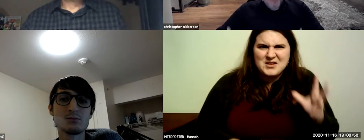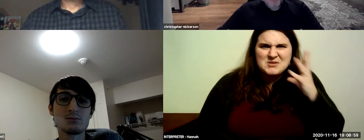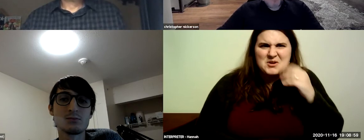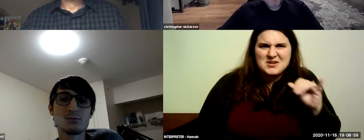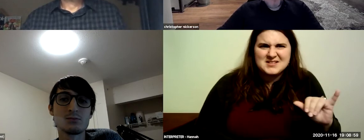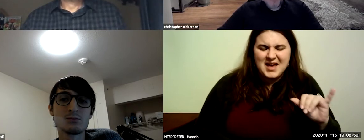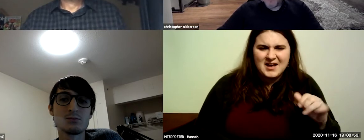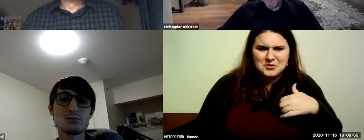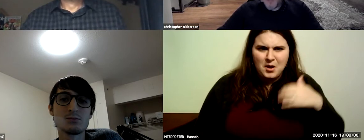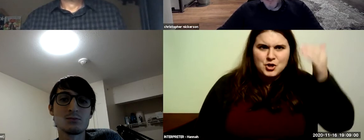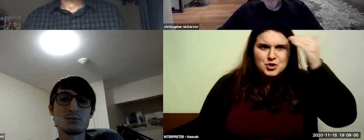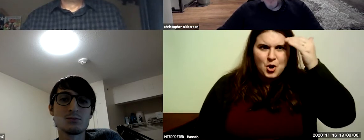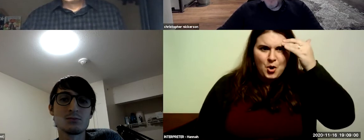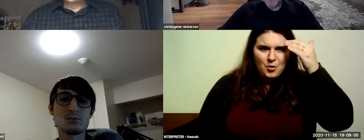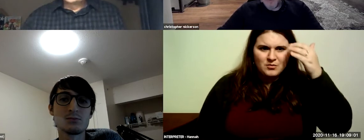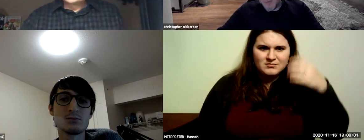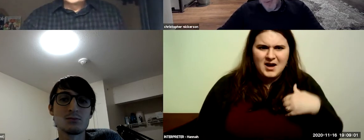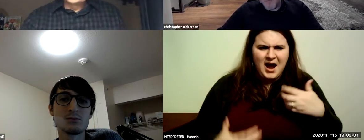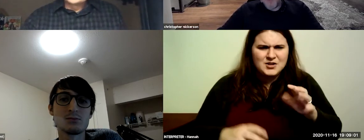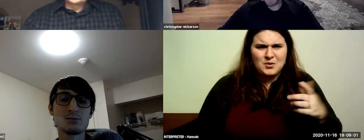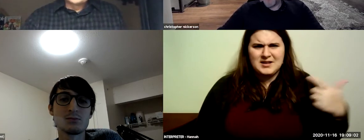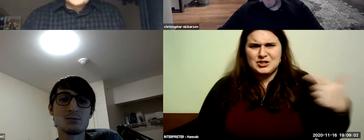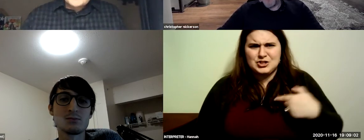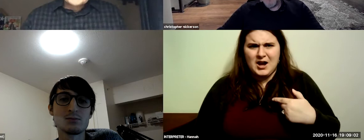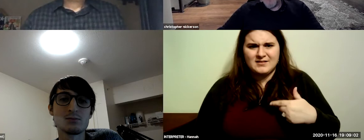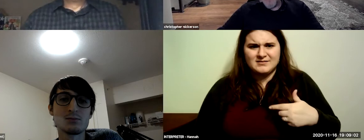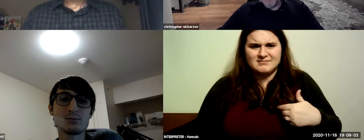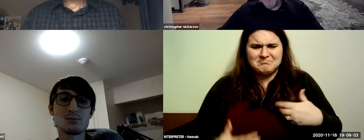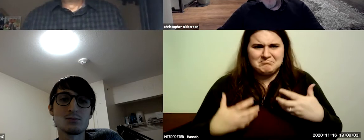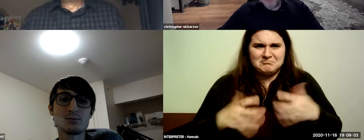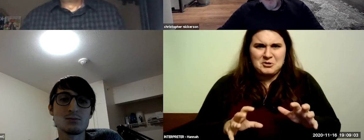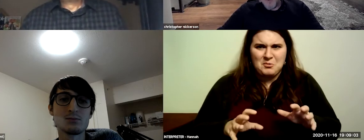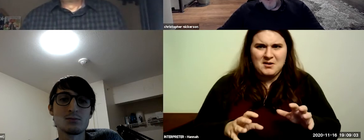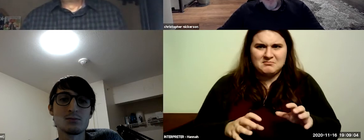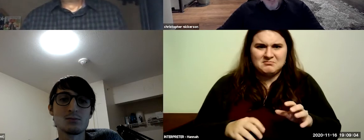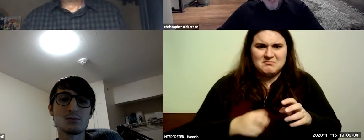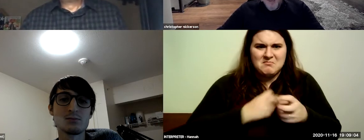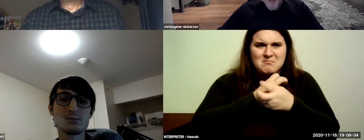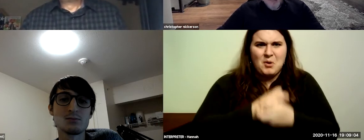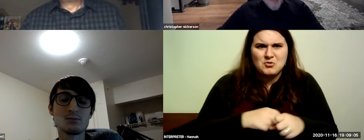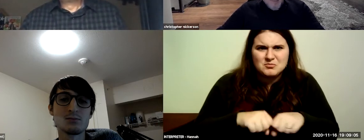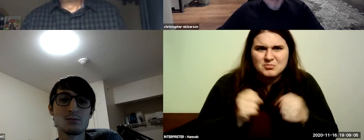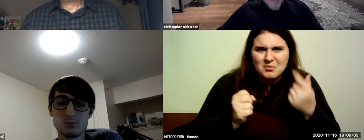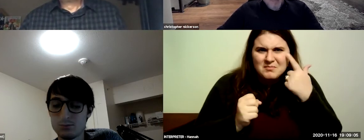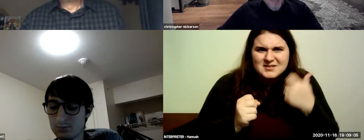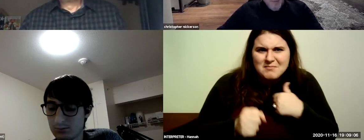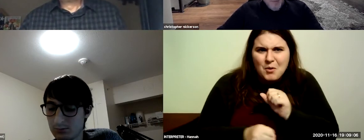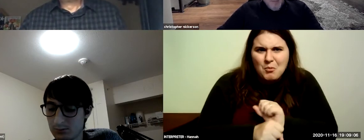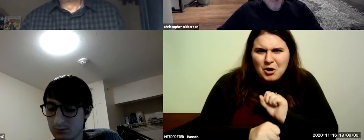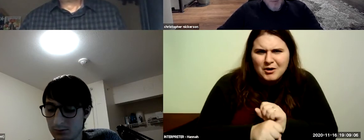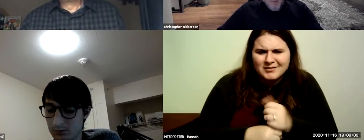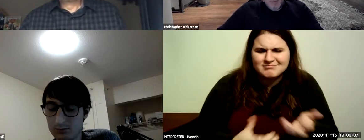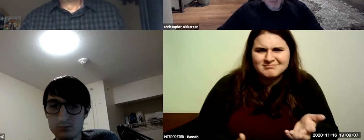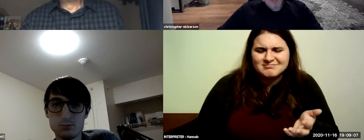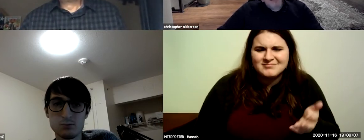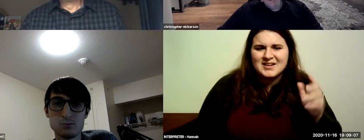really, really conscious of it. Like I don't want to get shot again. I don't want to have bones broken just because I'm at work. And the